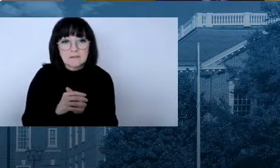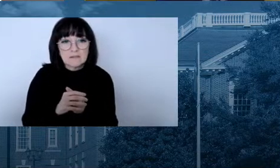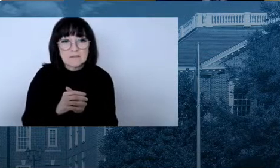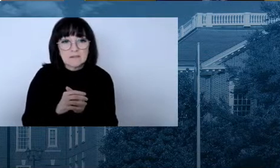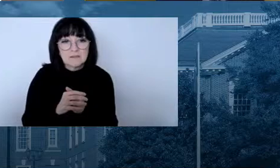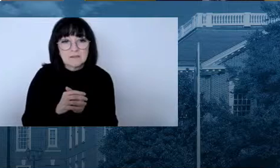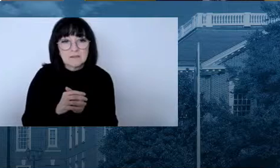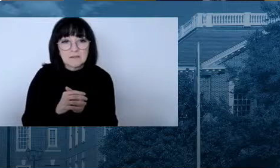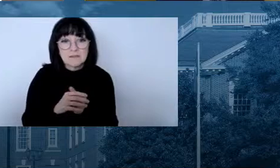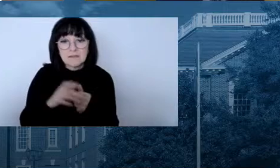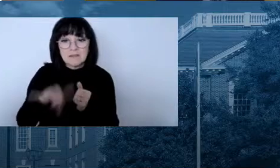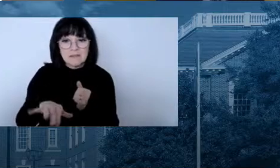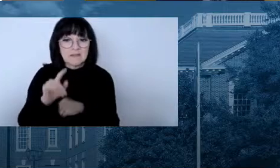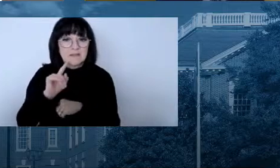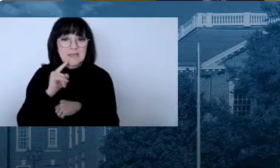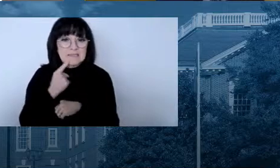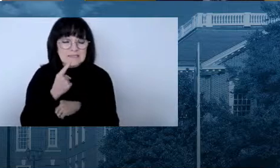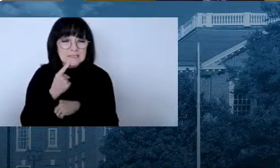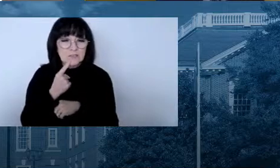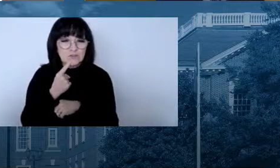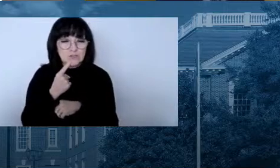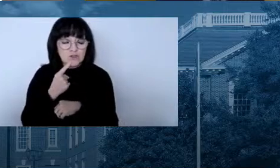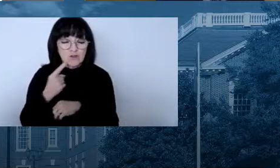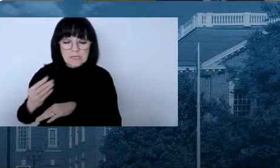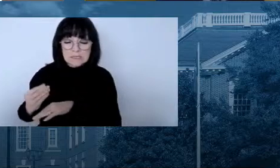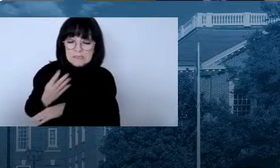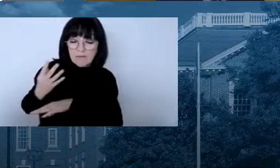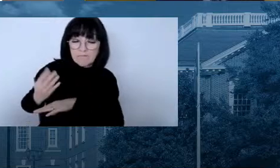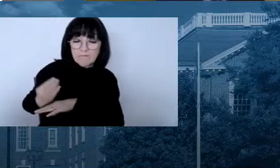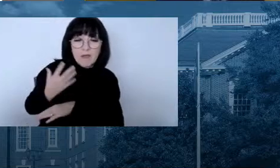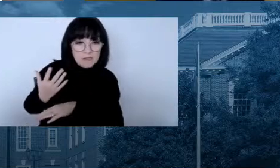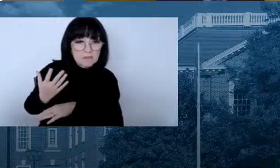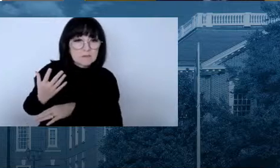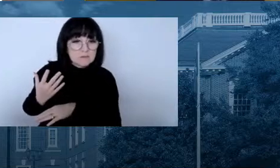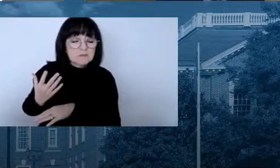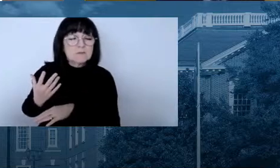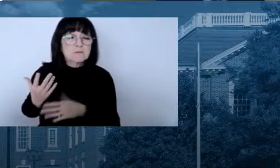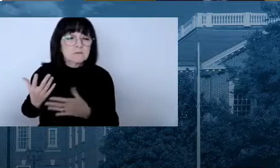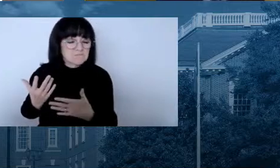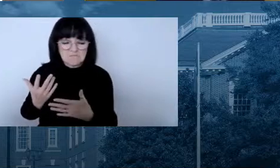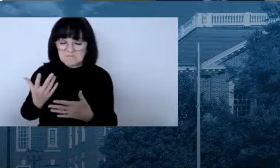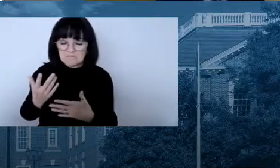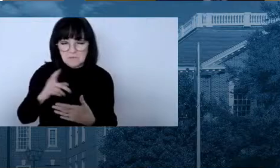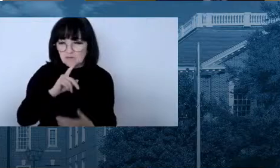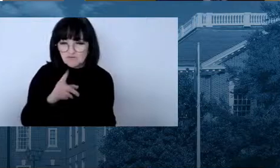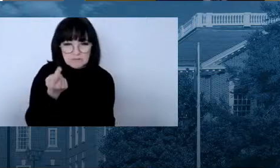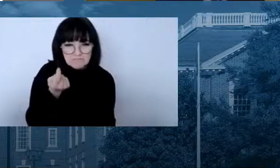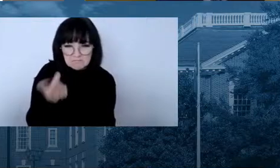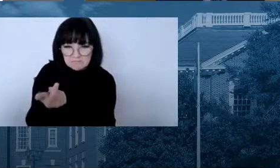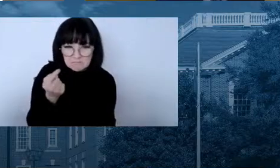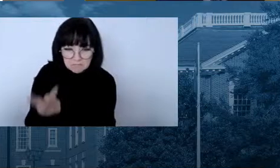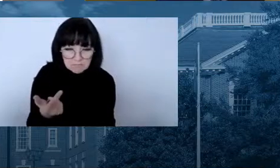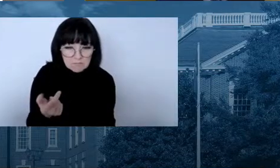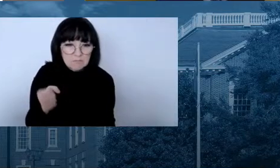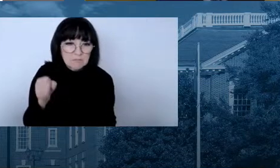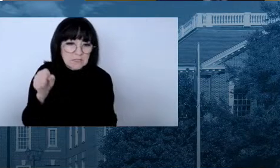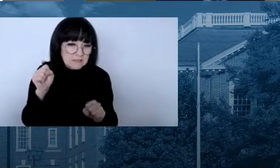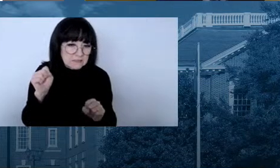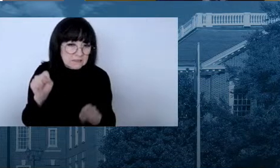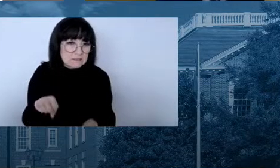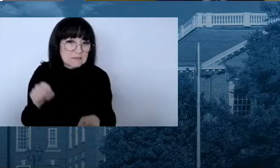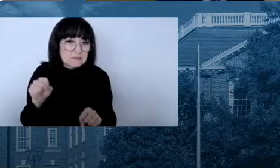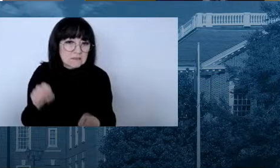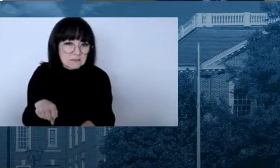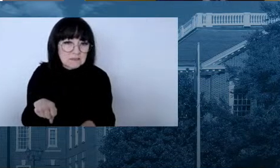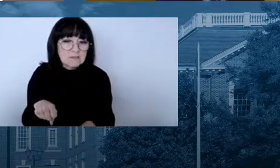the significant side effects from the COVID vaccine are very rare. There is an inflammation that someone can get around